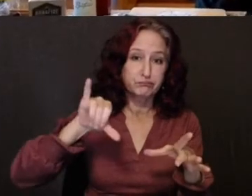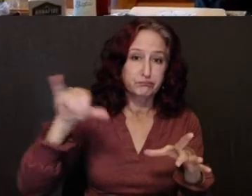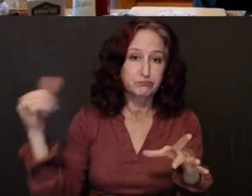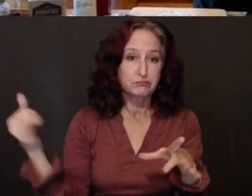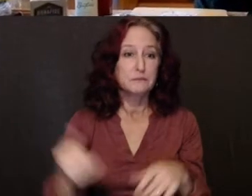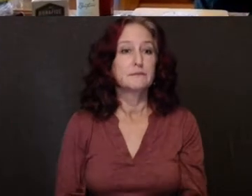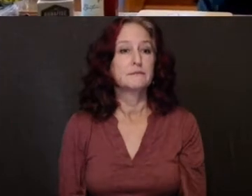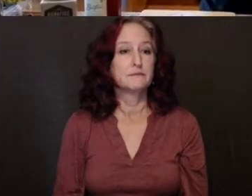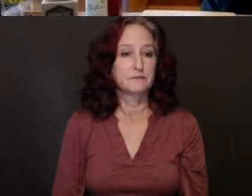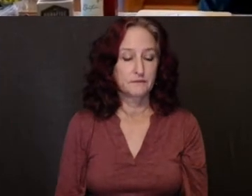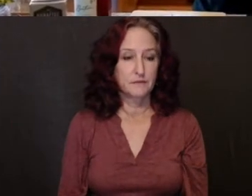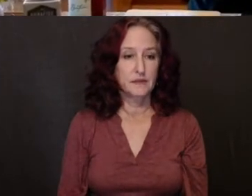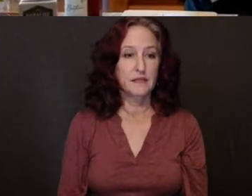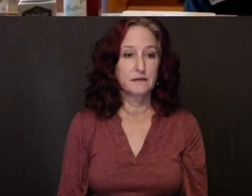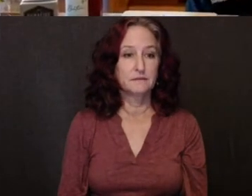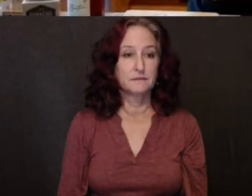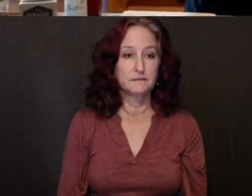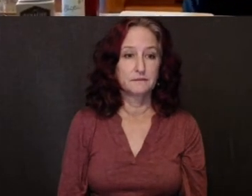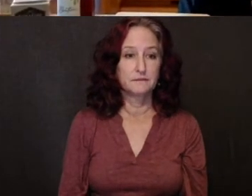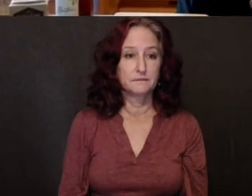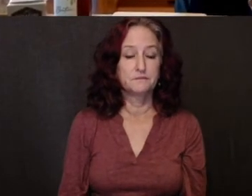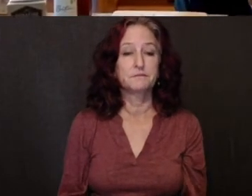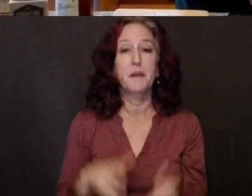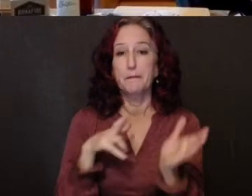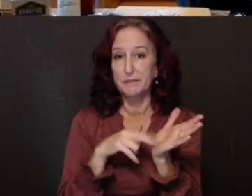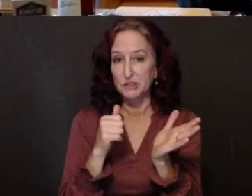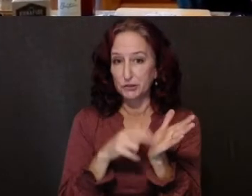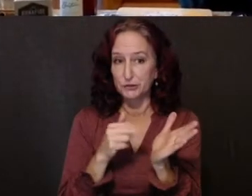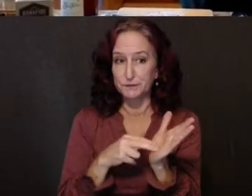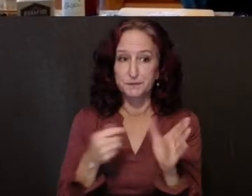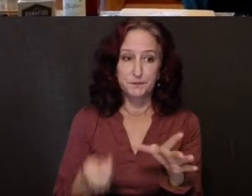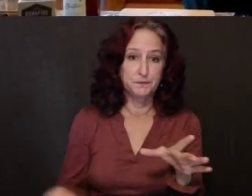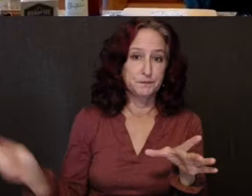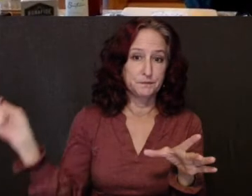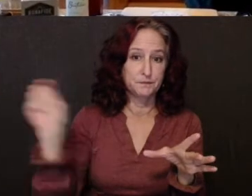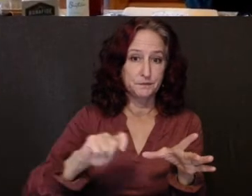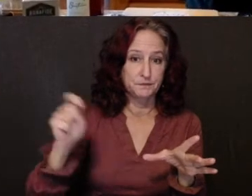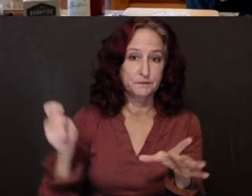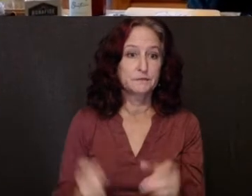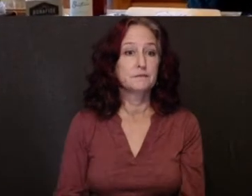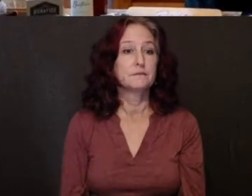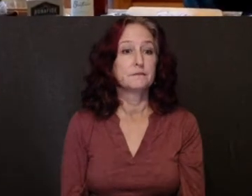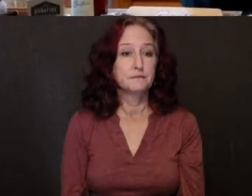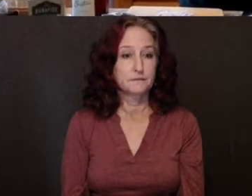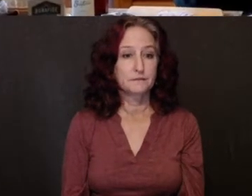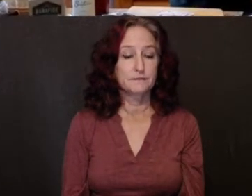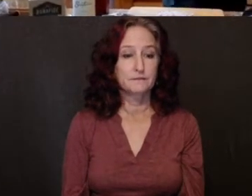done. So I start with some olive oil